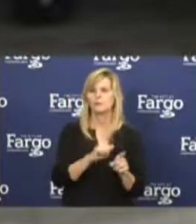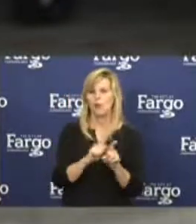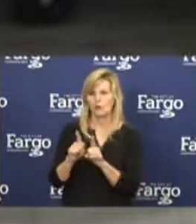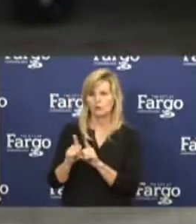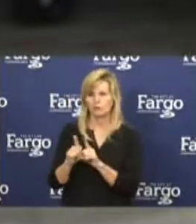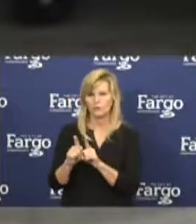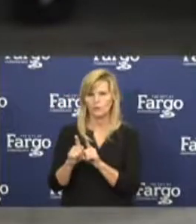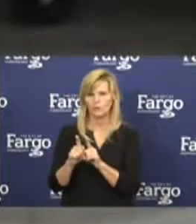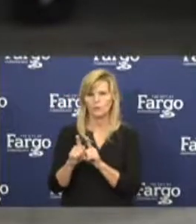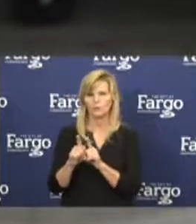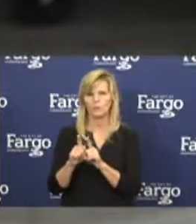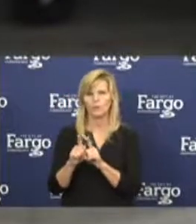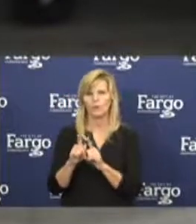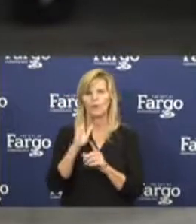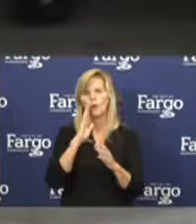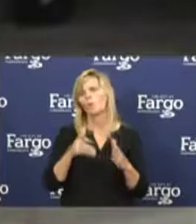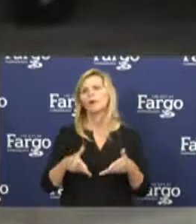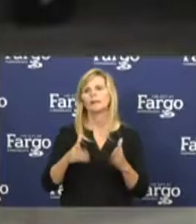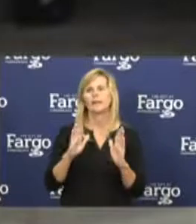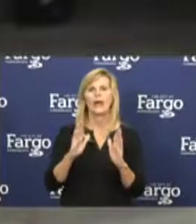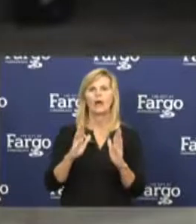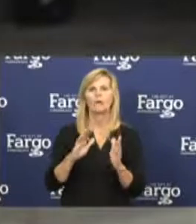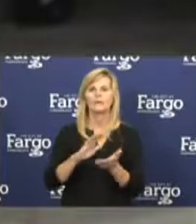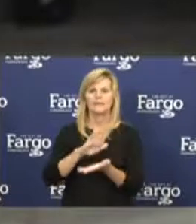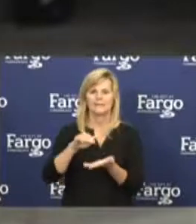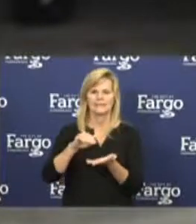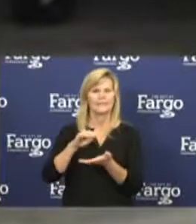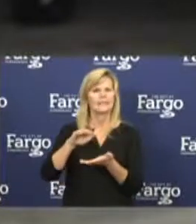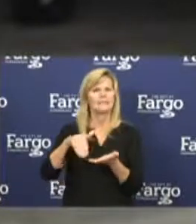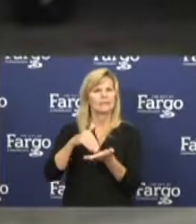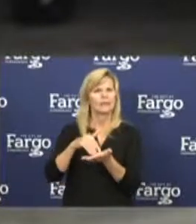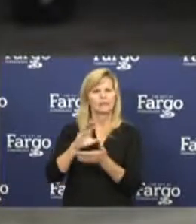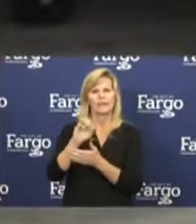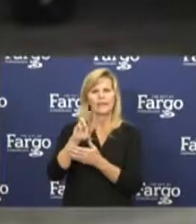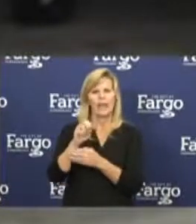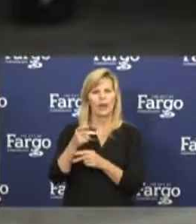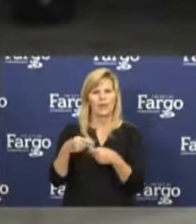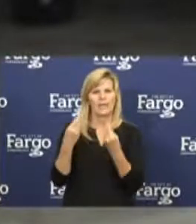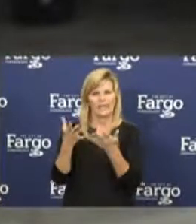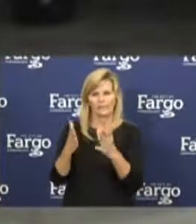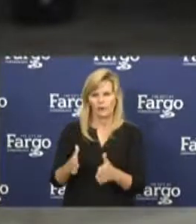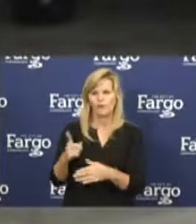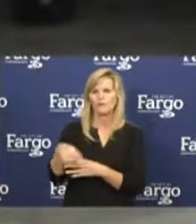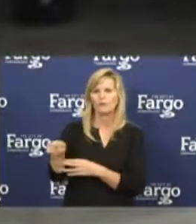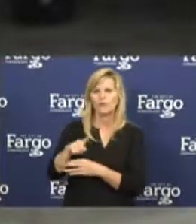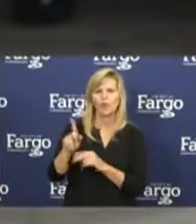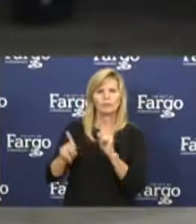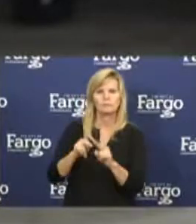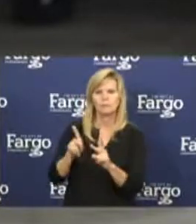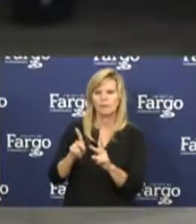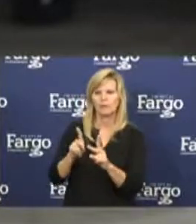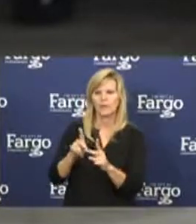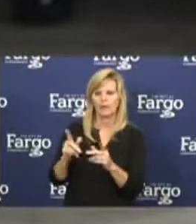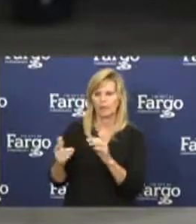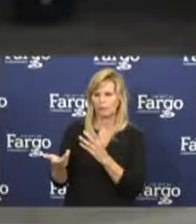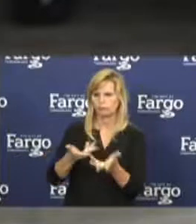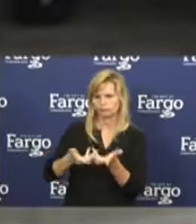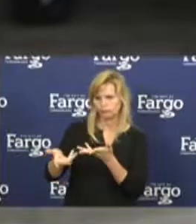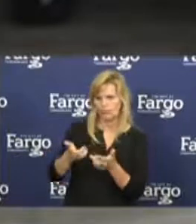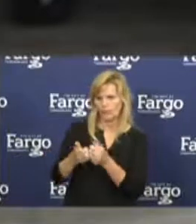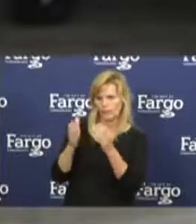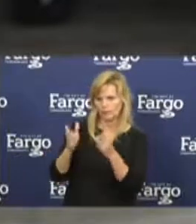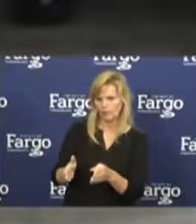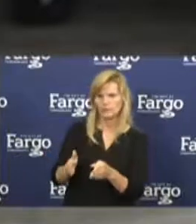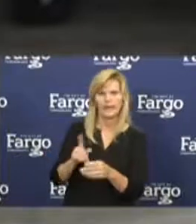to allow an essential caregiver for those individuals who were engaged with a resident and committed